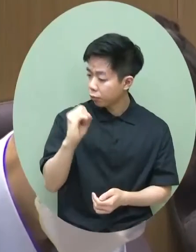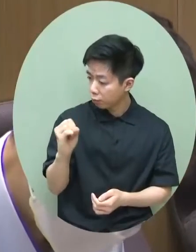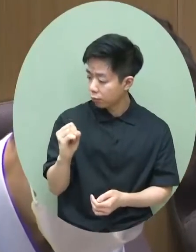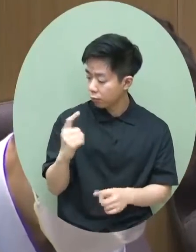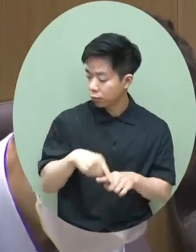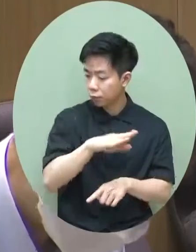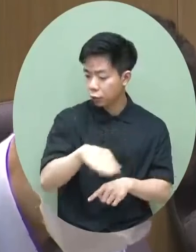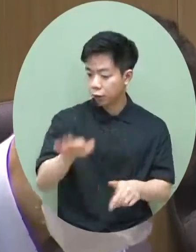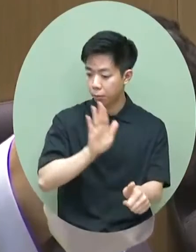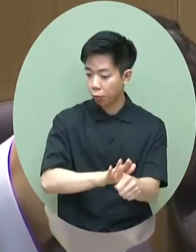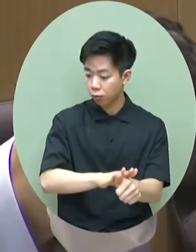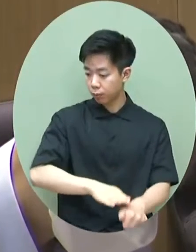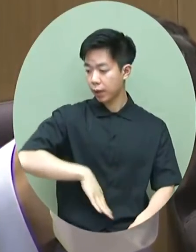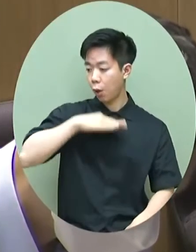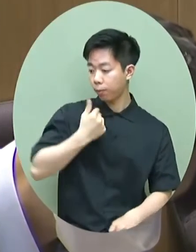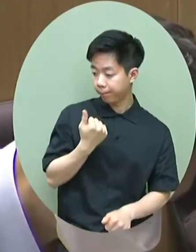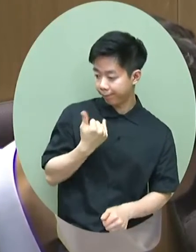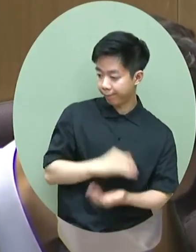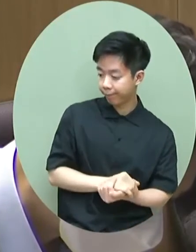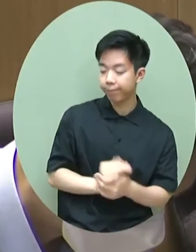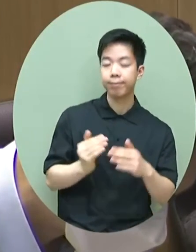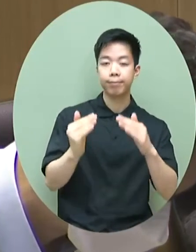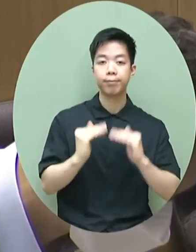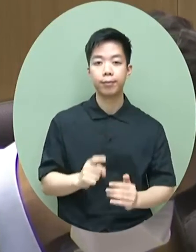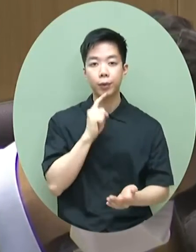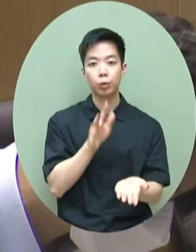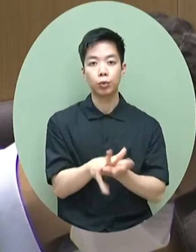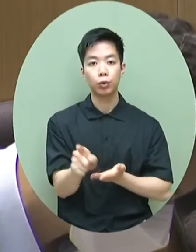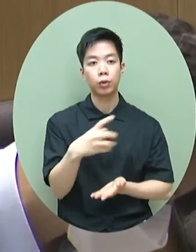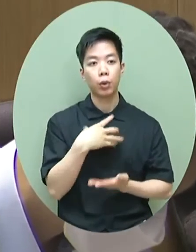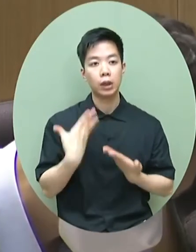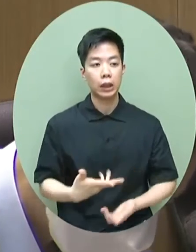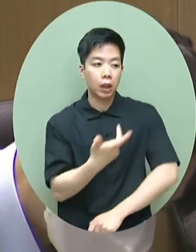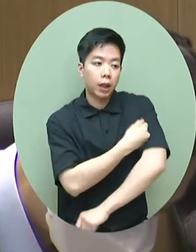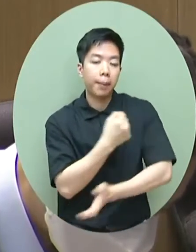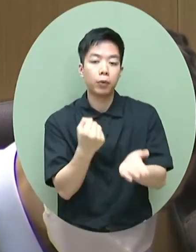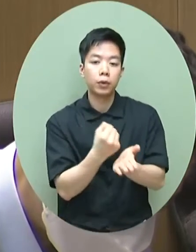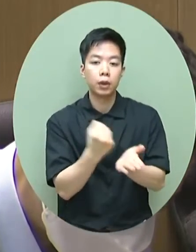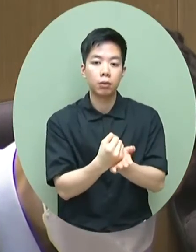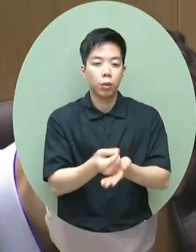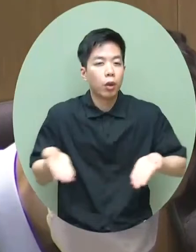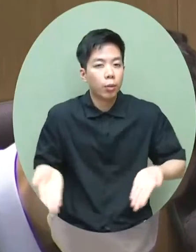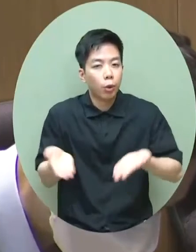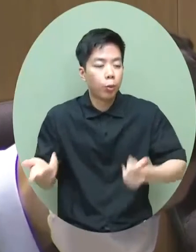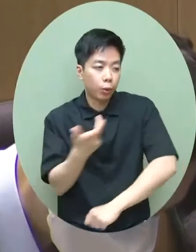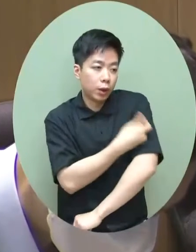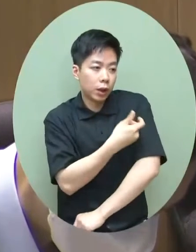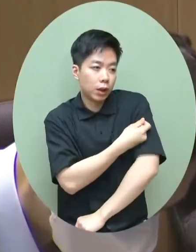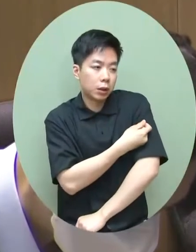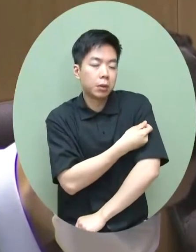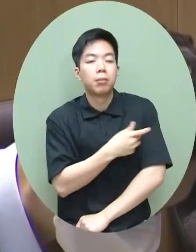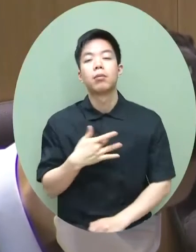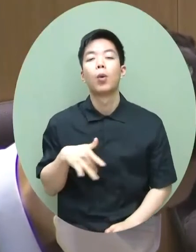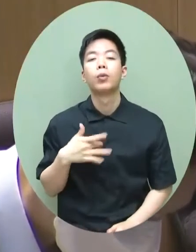think that it provides sufficient safeguard? And according to experts, the vaccine pass cannot effectively increase vaccination